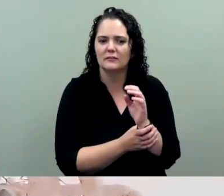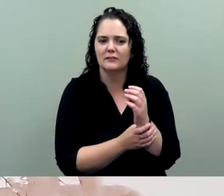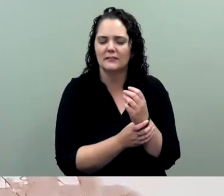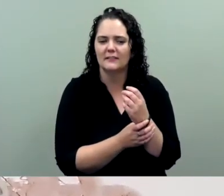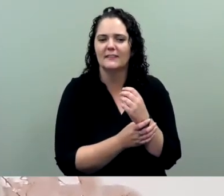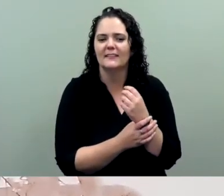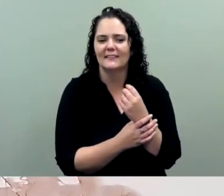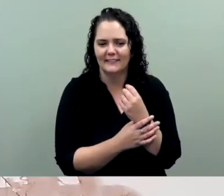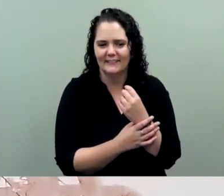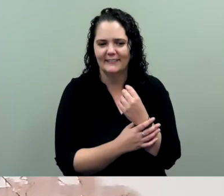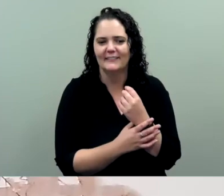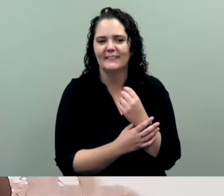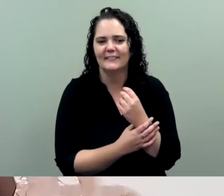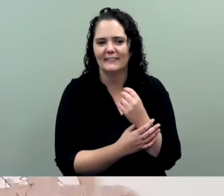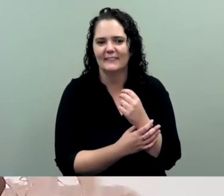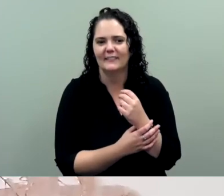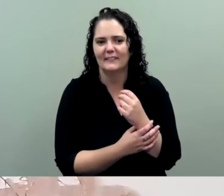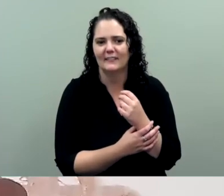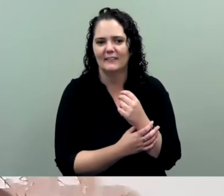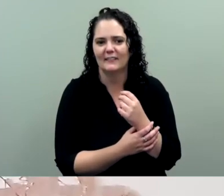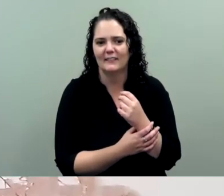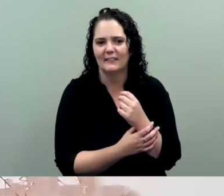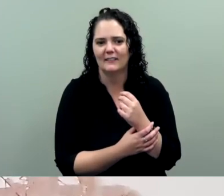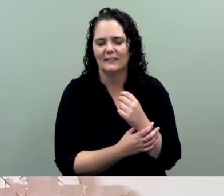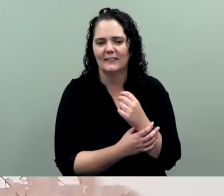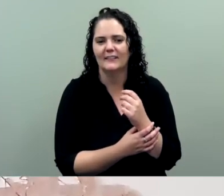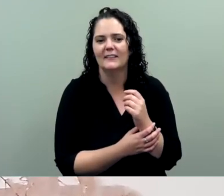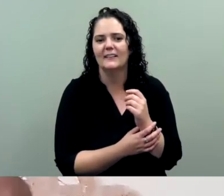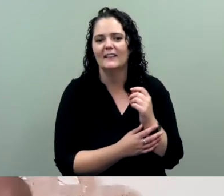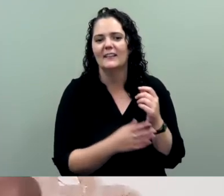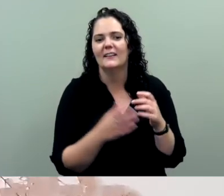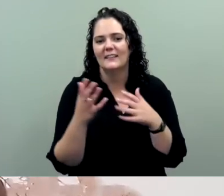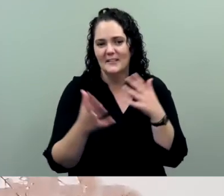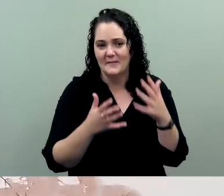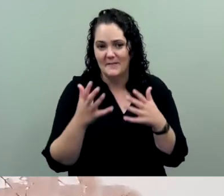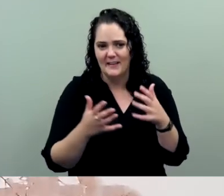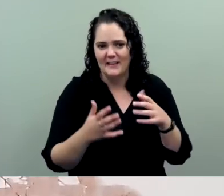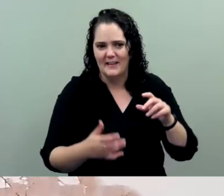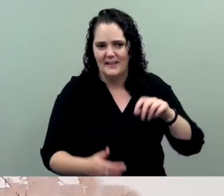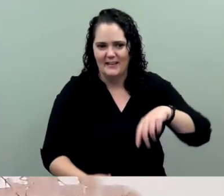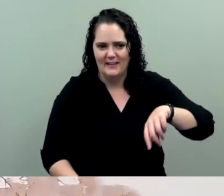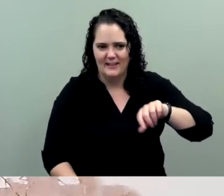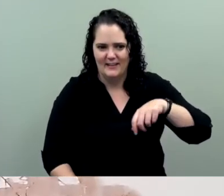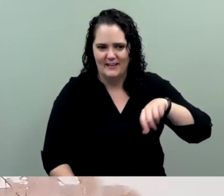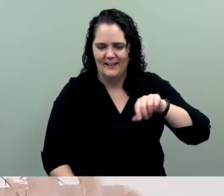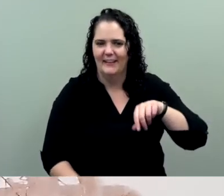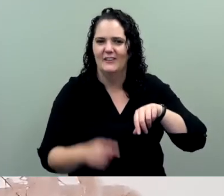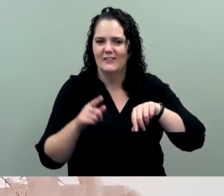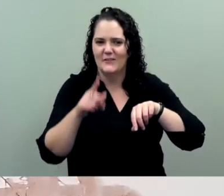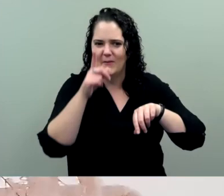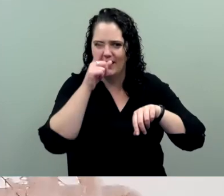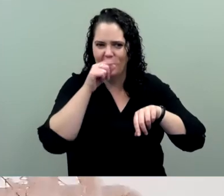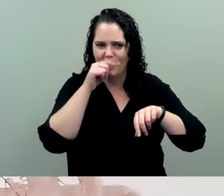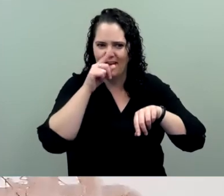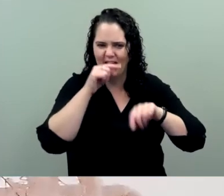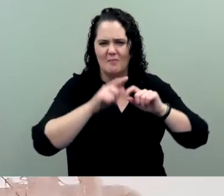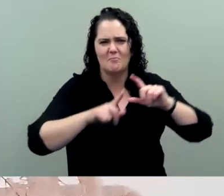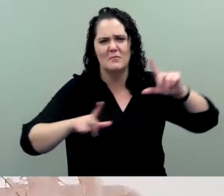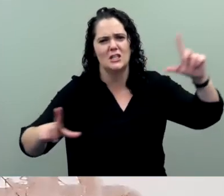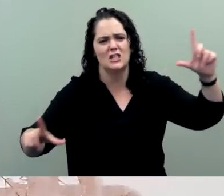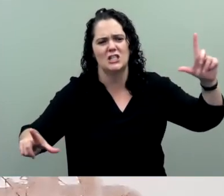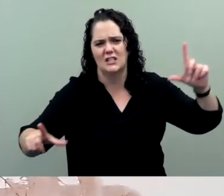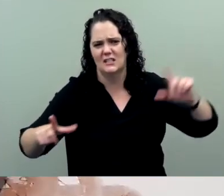it. Now, this also enables you to work at scale. So you could go much, much